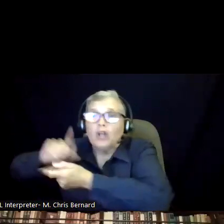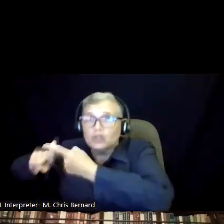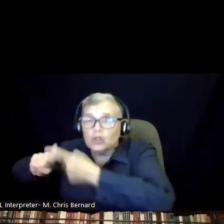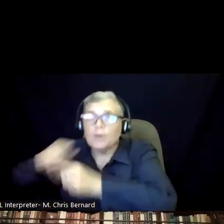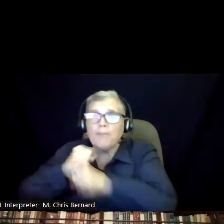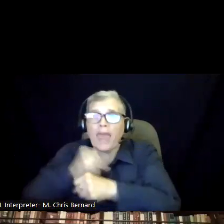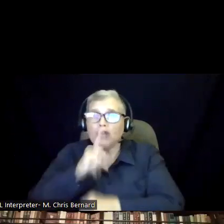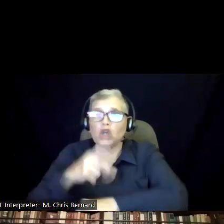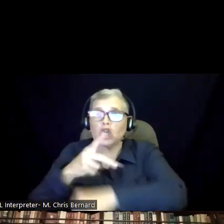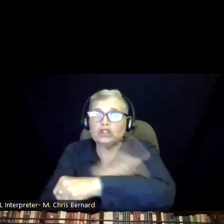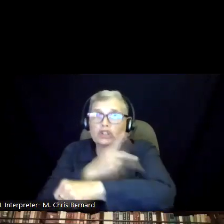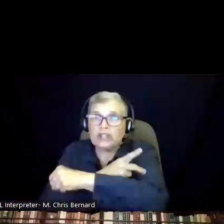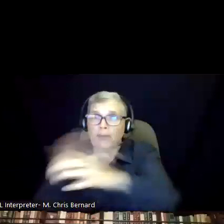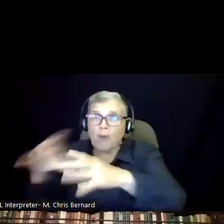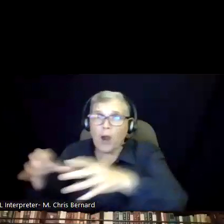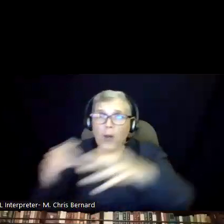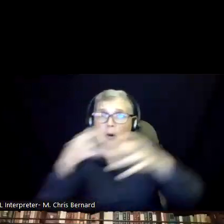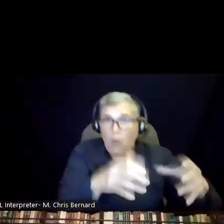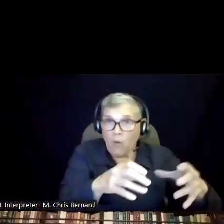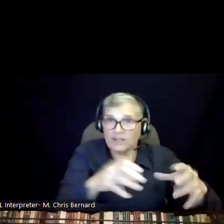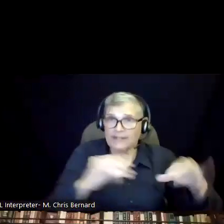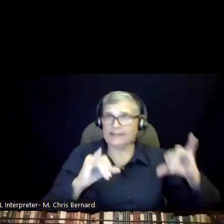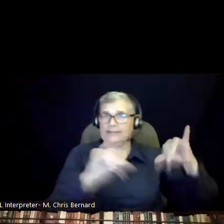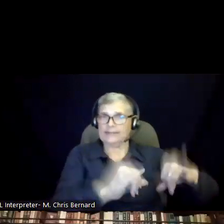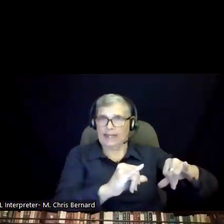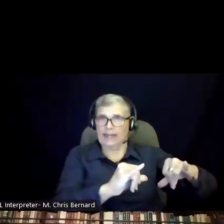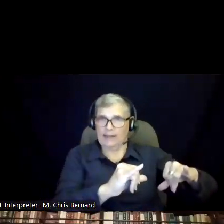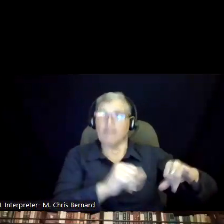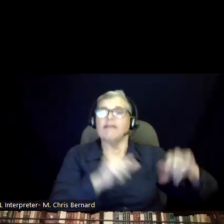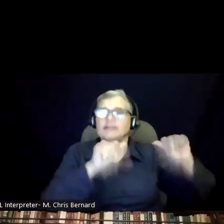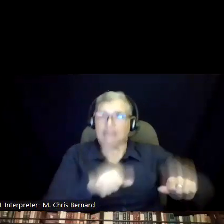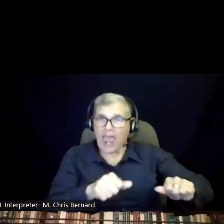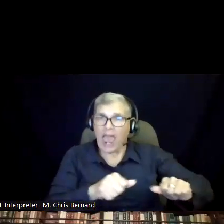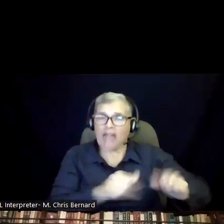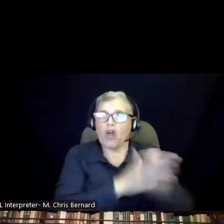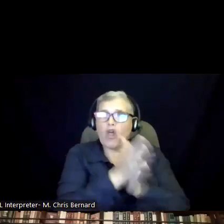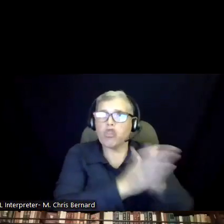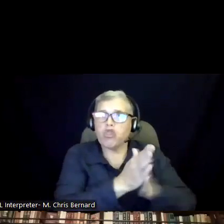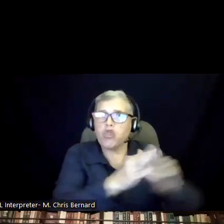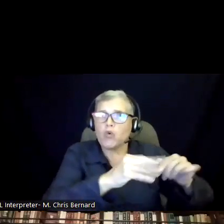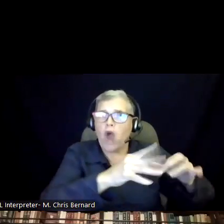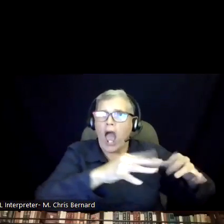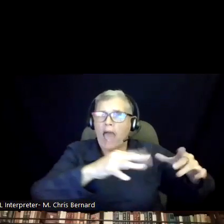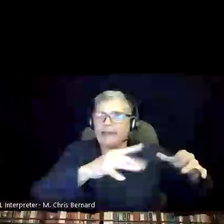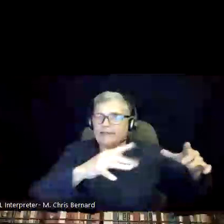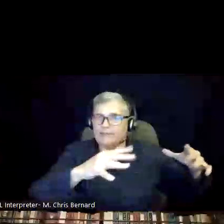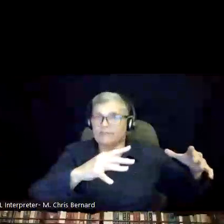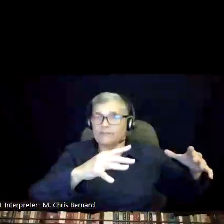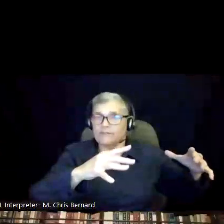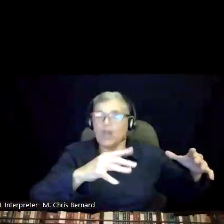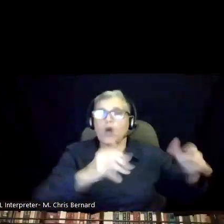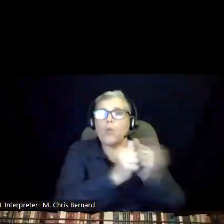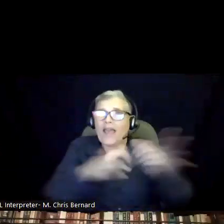that once they get there, they're able to thrive, hopefully absent from the threat